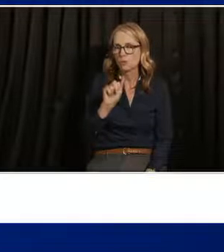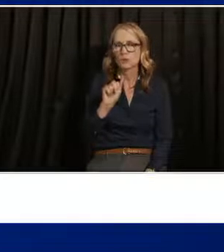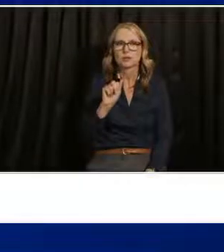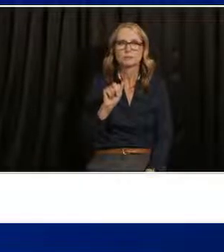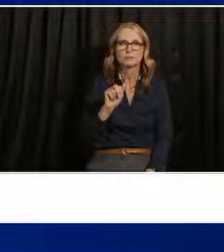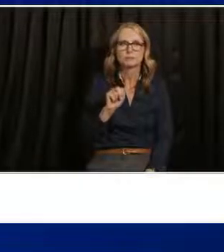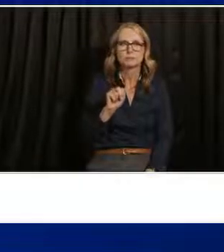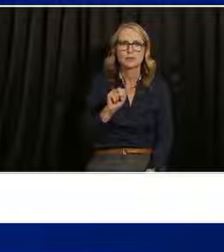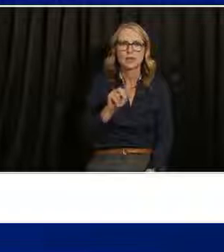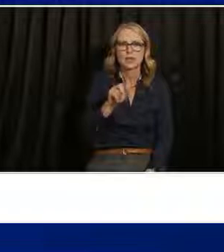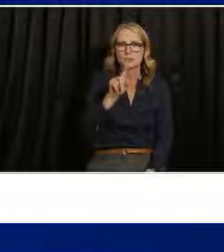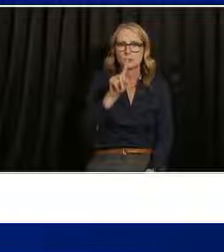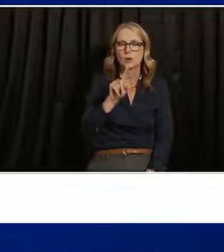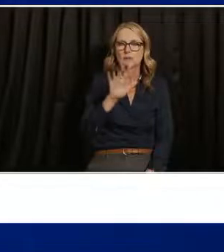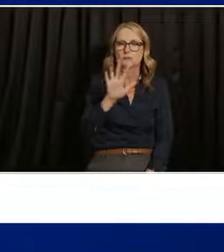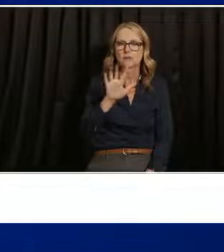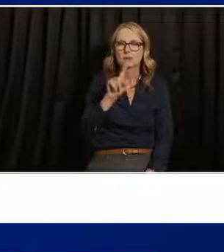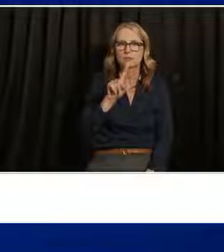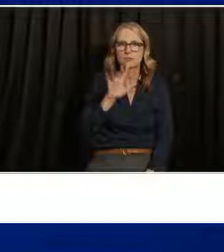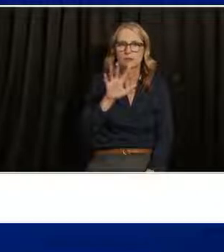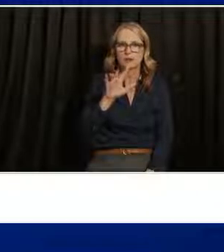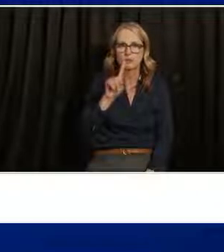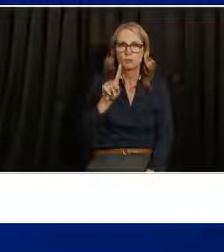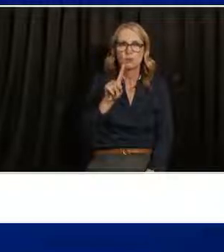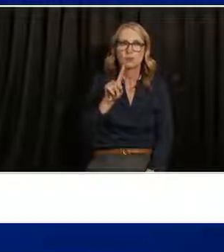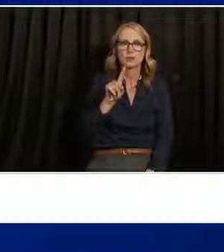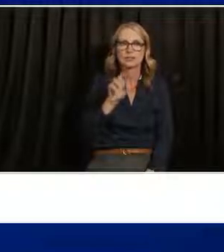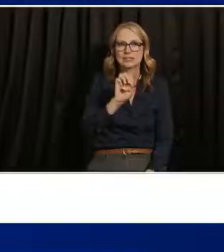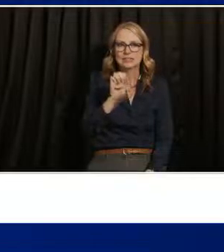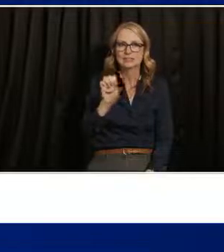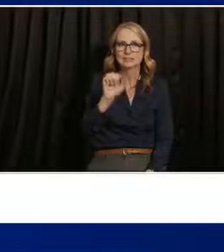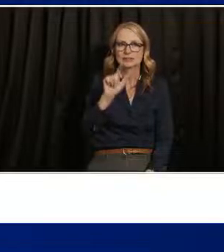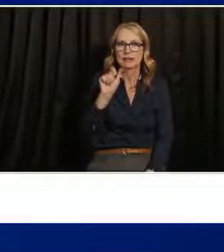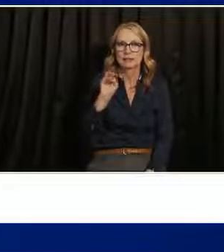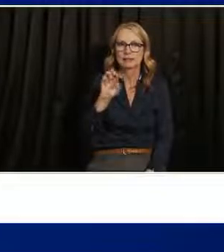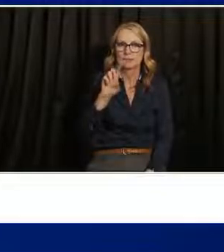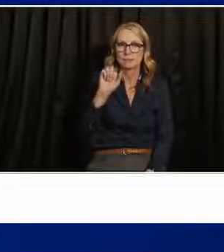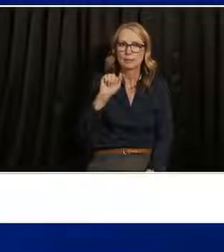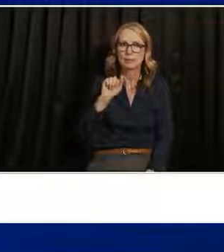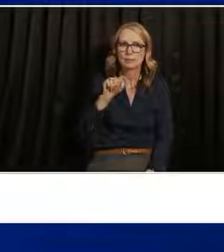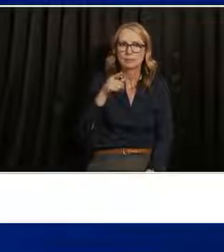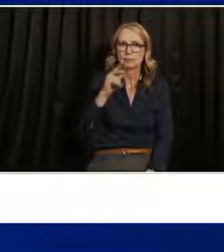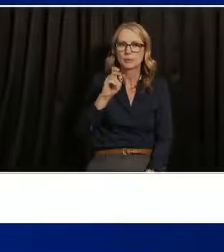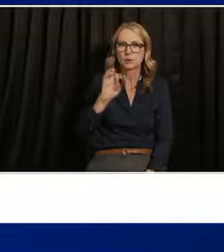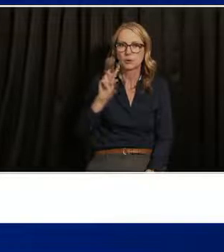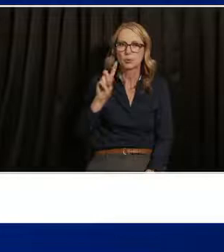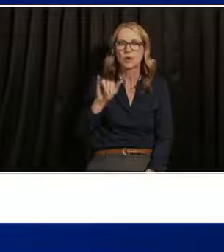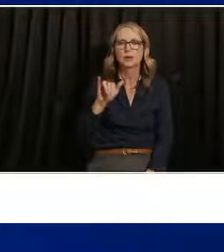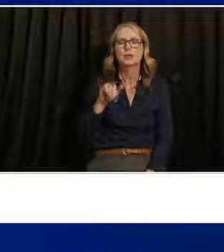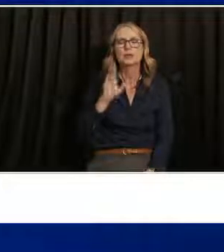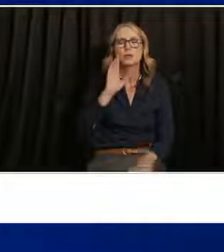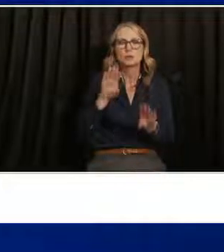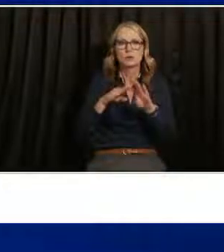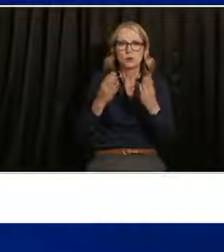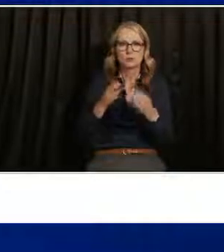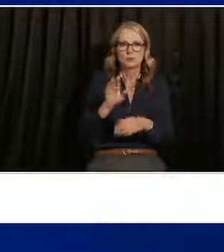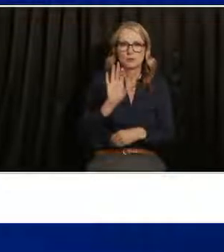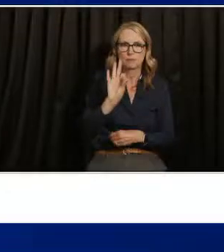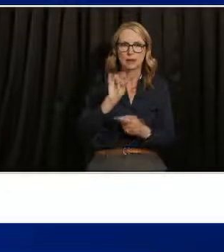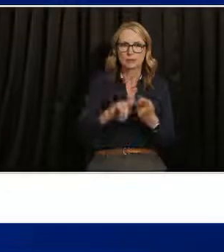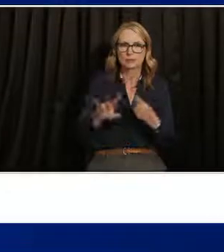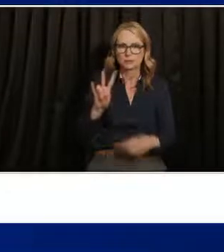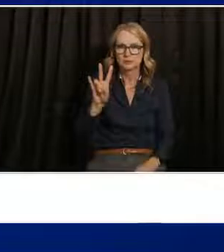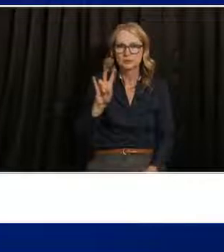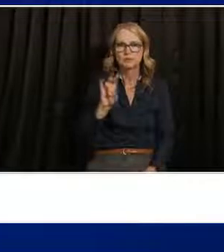the 15151 East Alameda Parkway. That's the Aurora Municipal Center. That's open 9 a.m. to 7 p.m. Littleton at